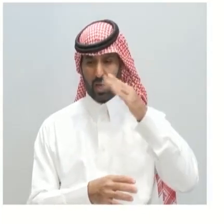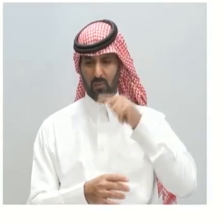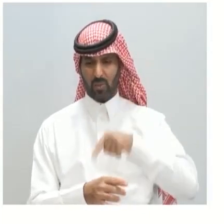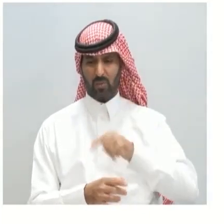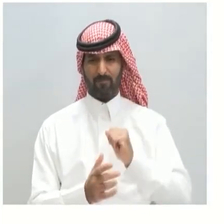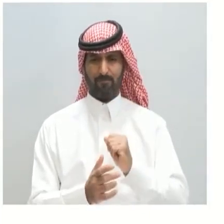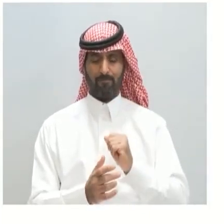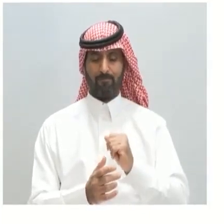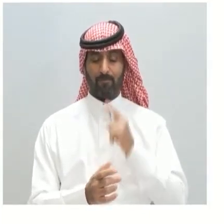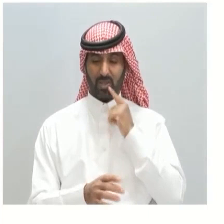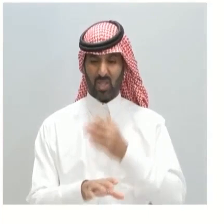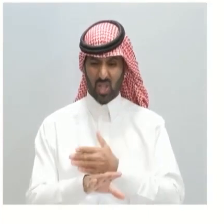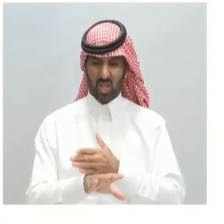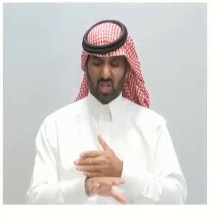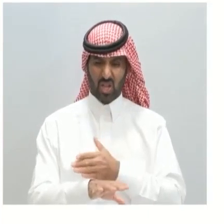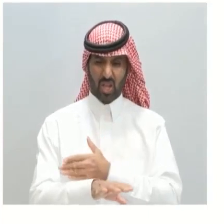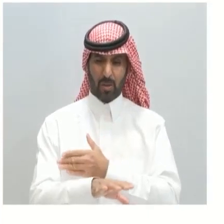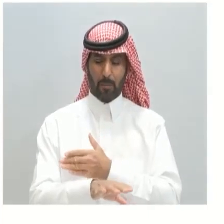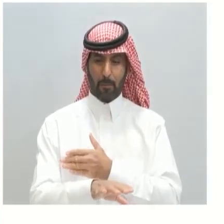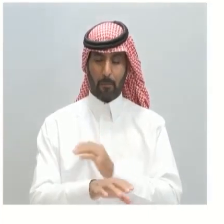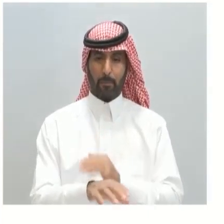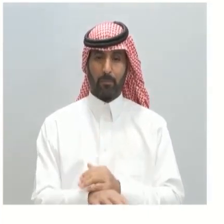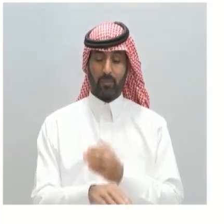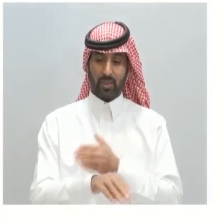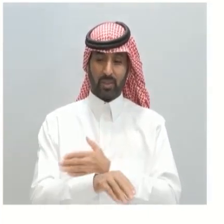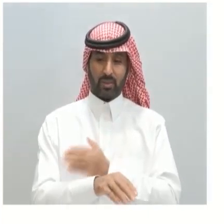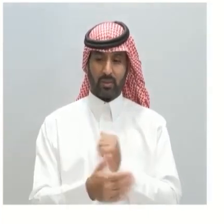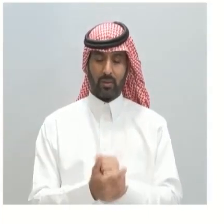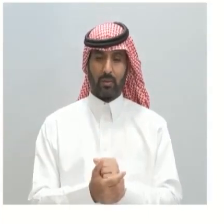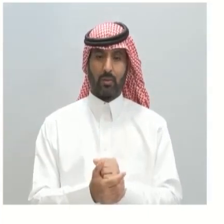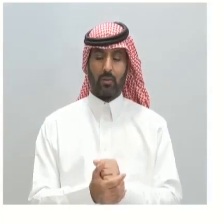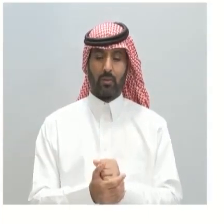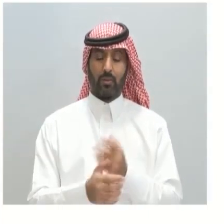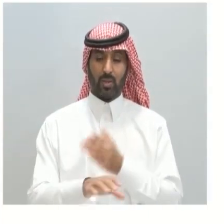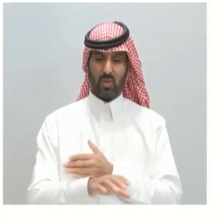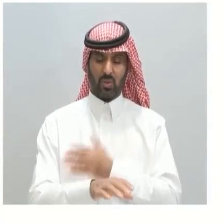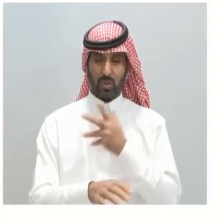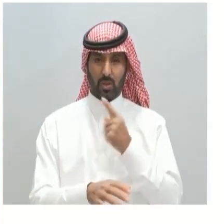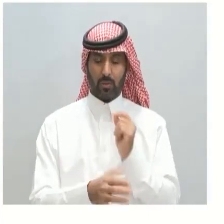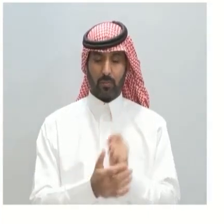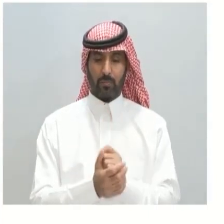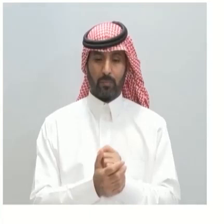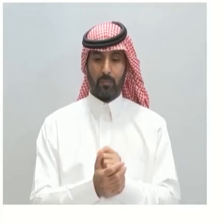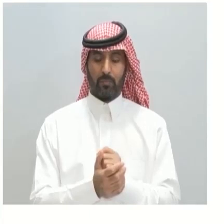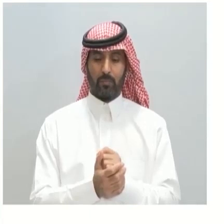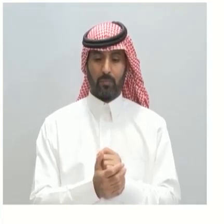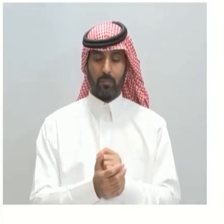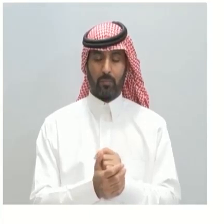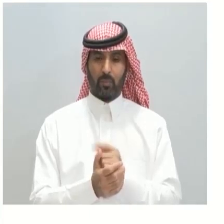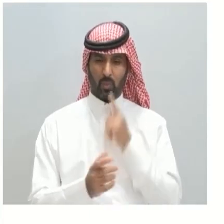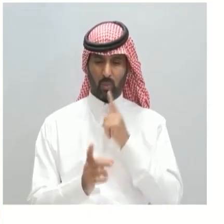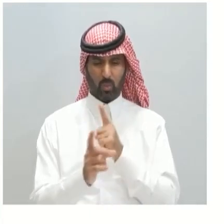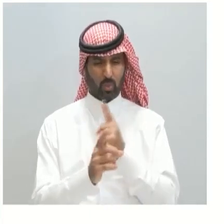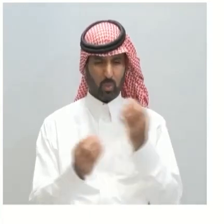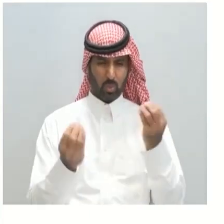So it gets what in the afternoon? Yes, this is an easy one. It gets